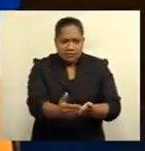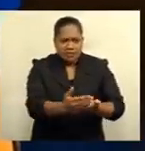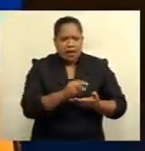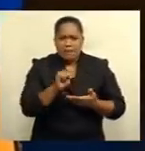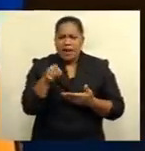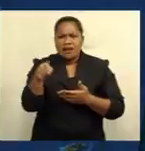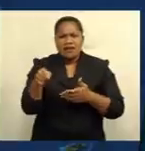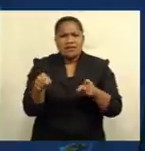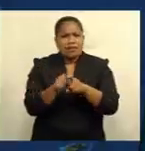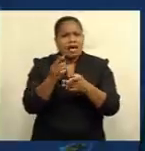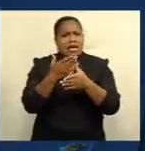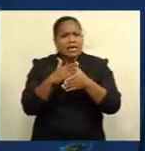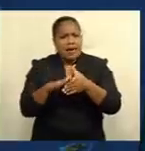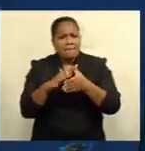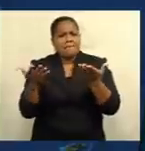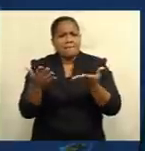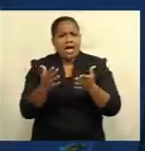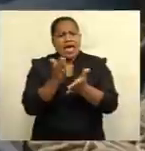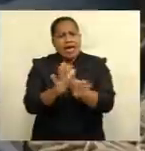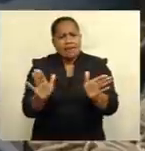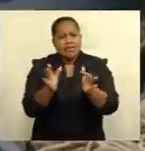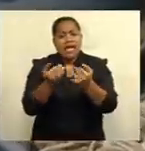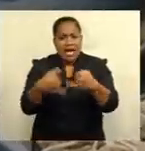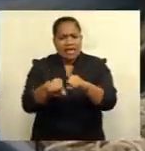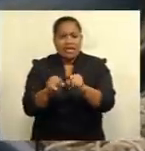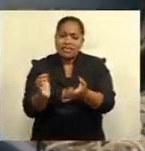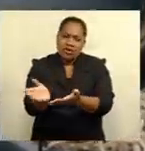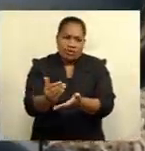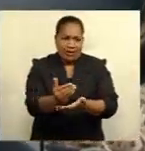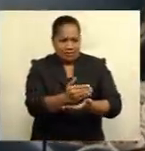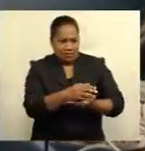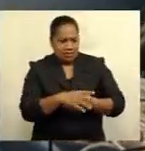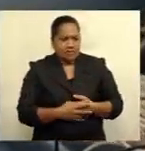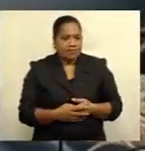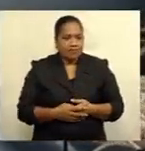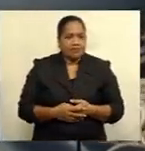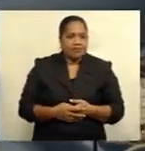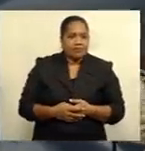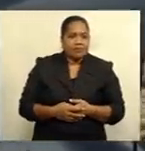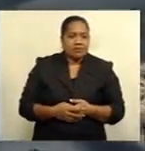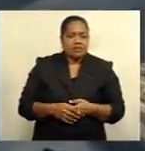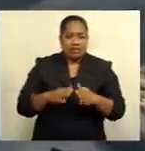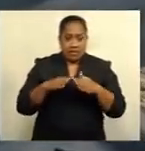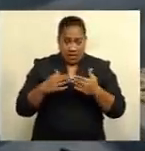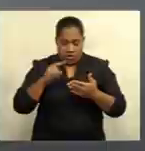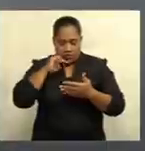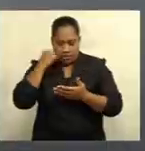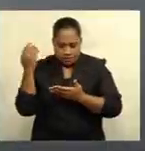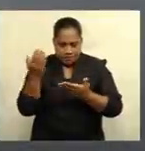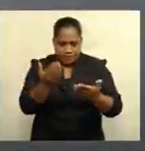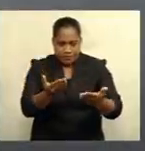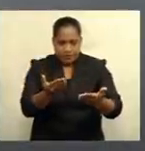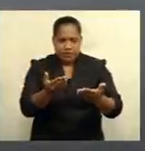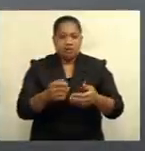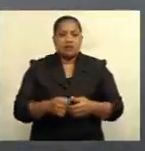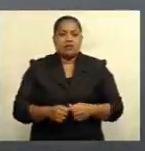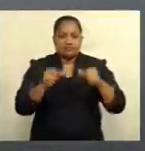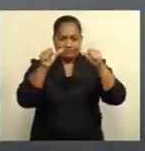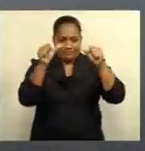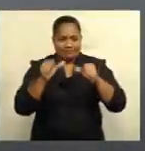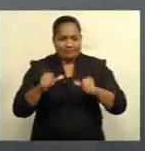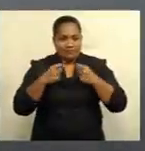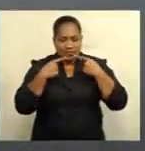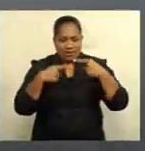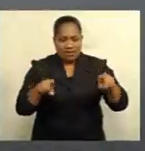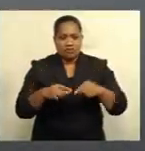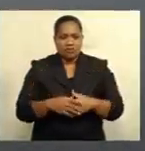island and collecting their catch there. There are fixed notices that will be issued by the ministry for such activity. Companies